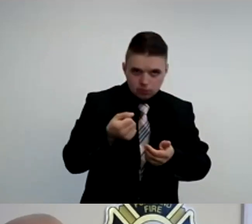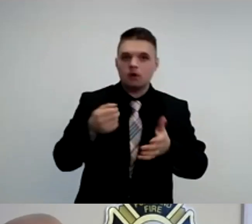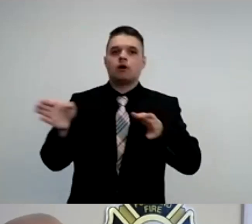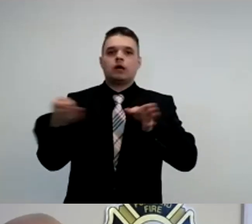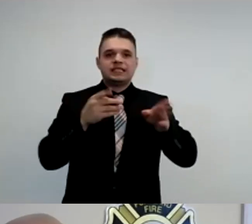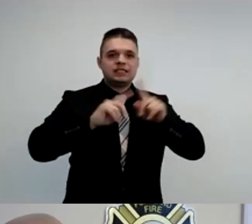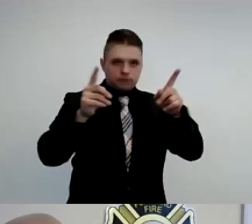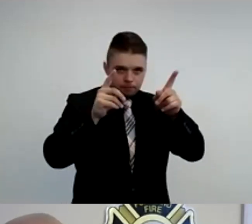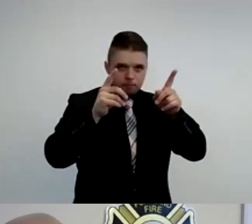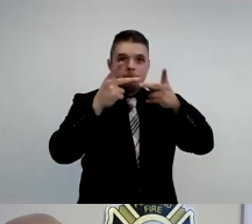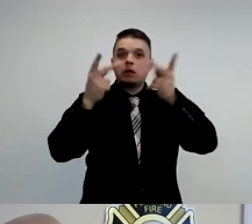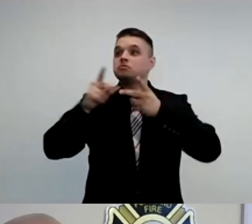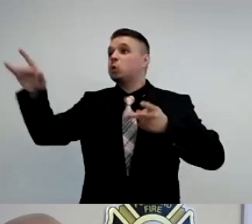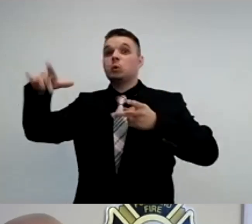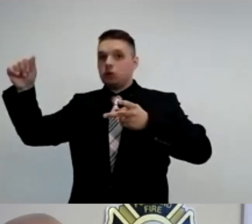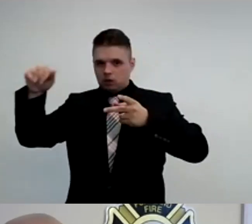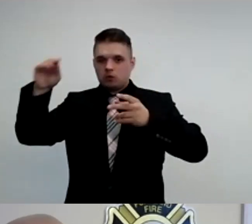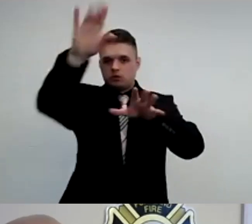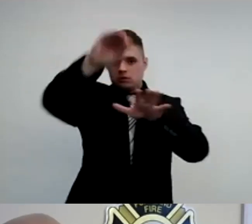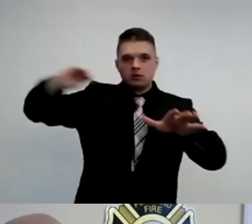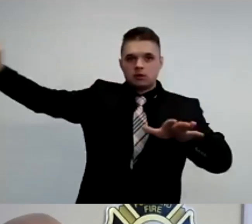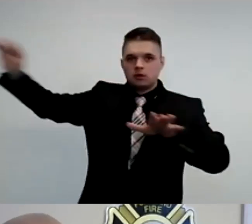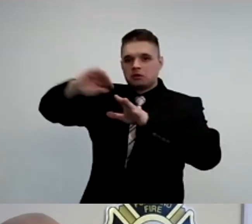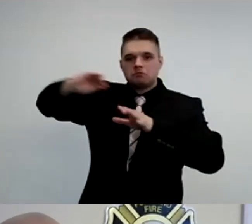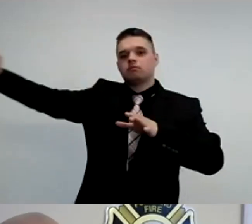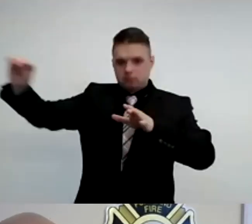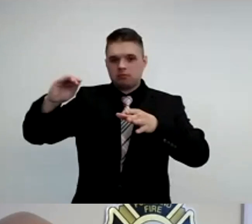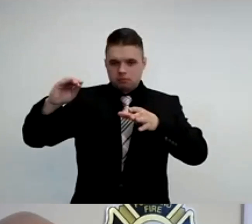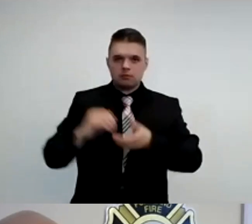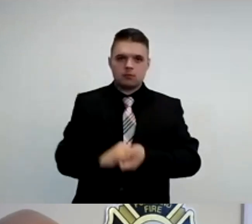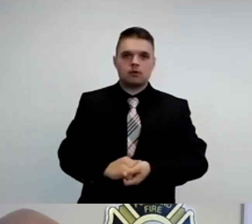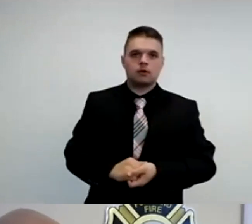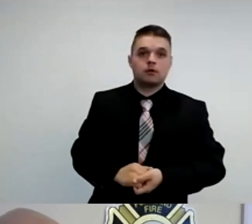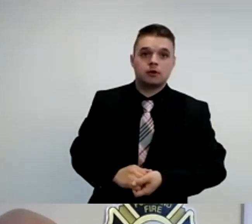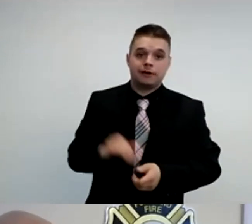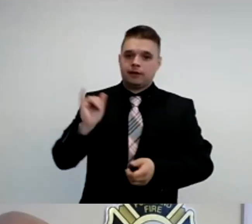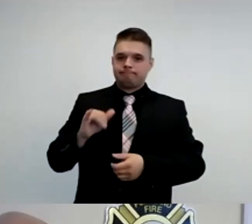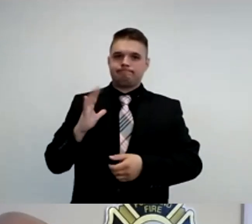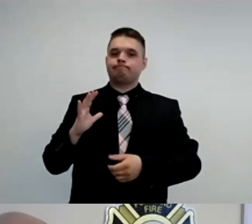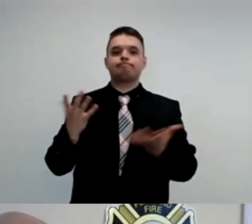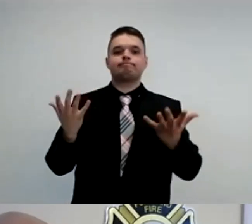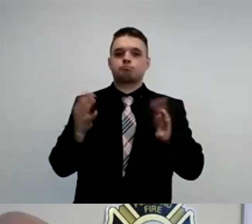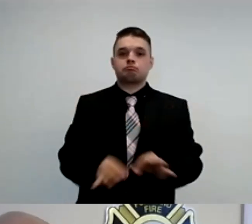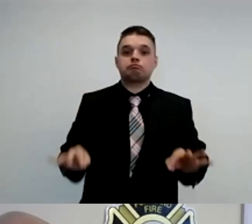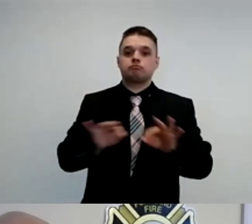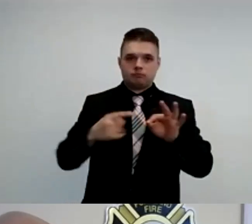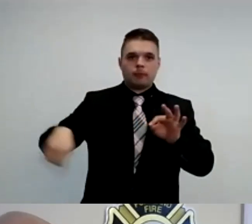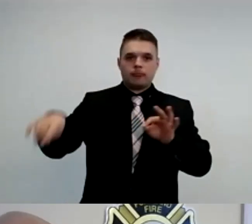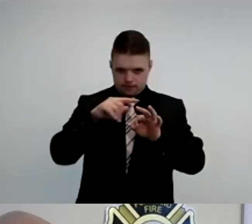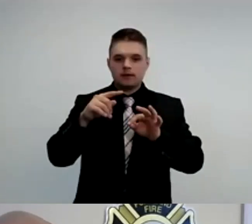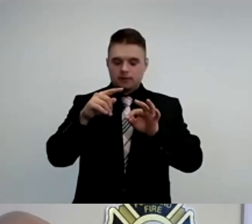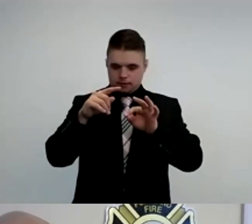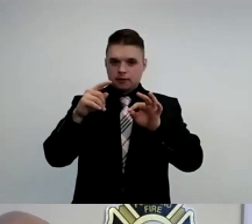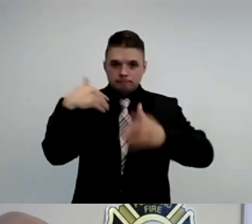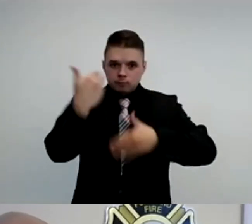different emergency rooms. And that's really that's the key component there. Is in some of these